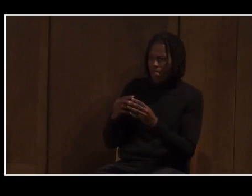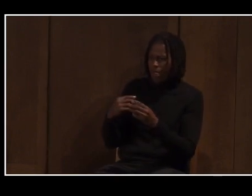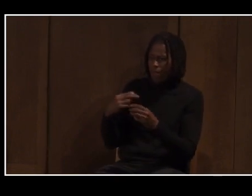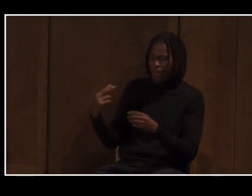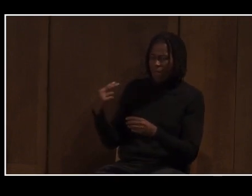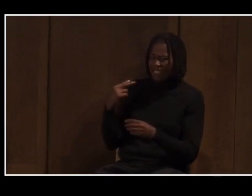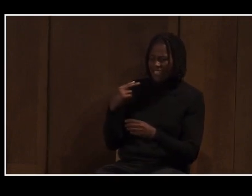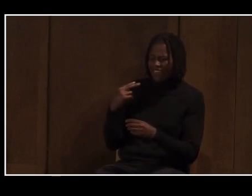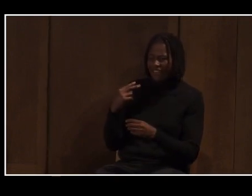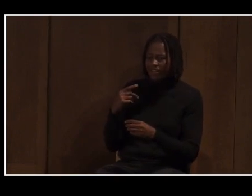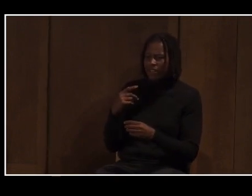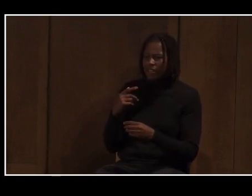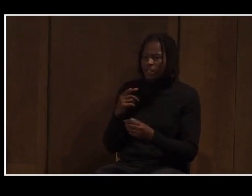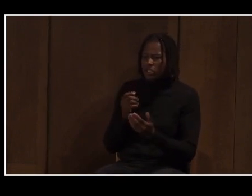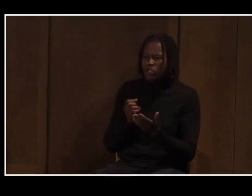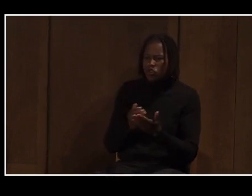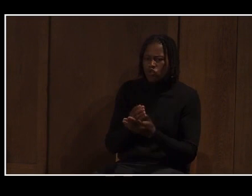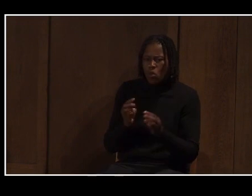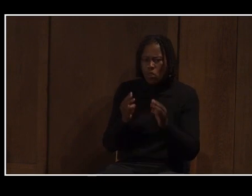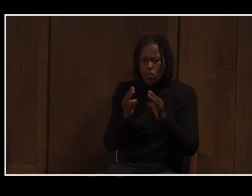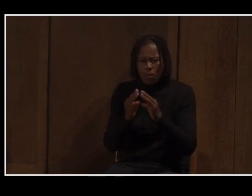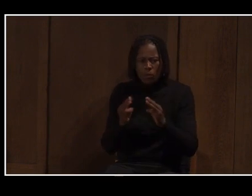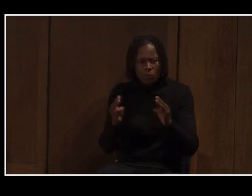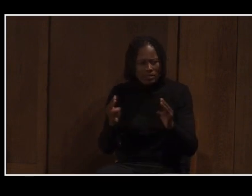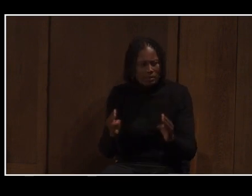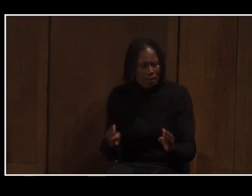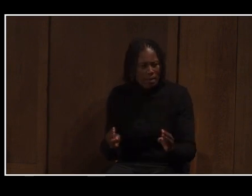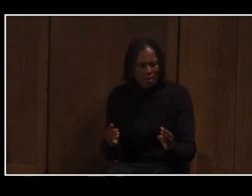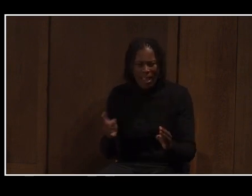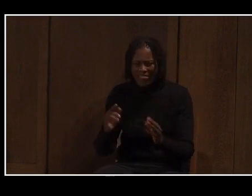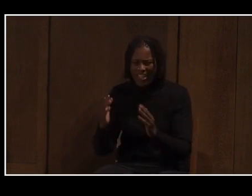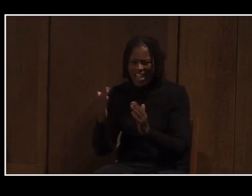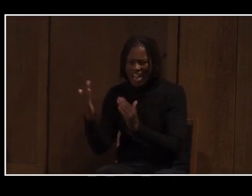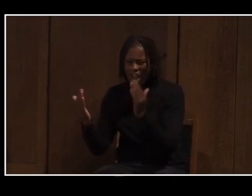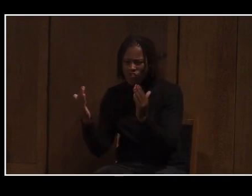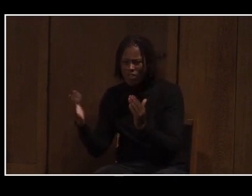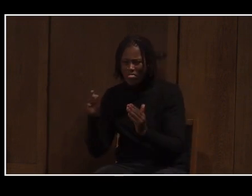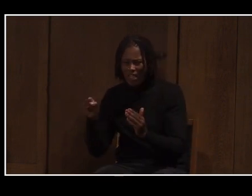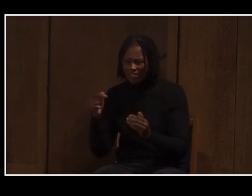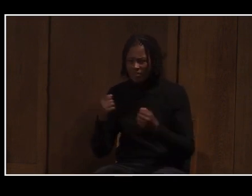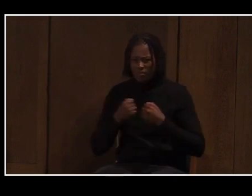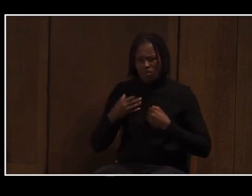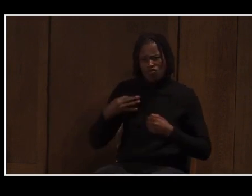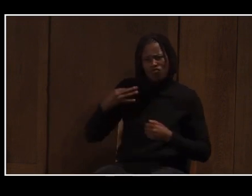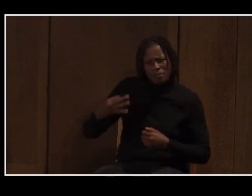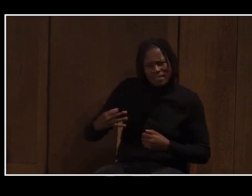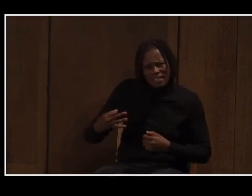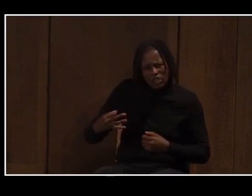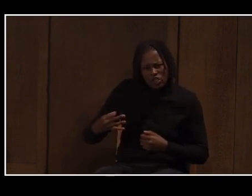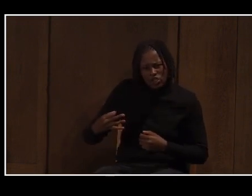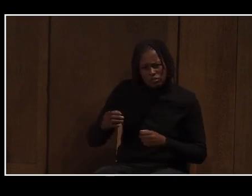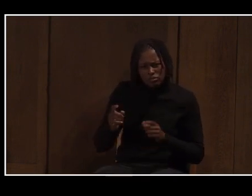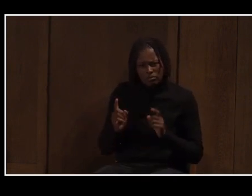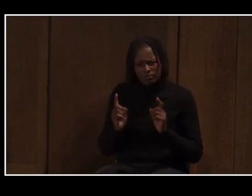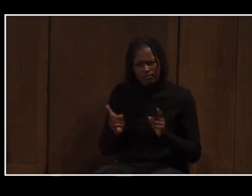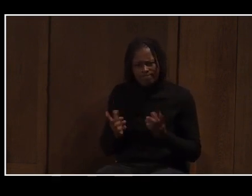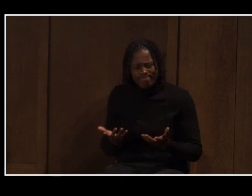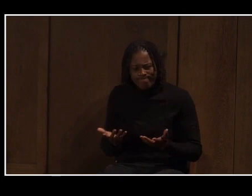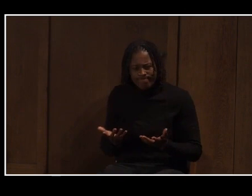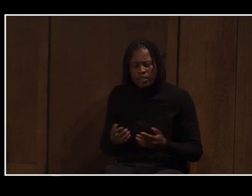and the gallery space. And within that context, people like myself and many of us